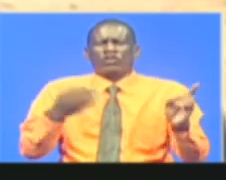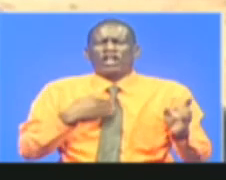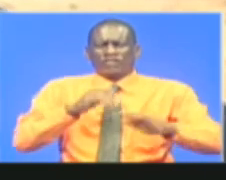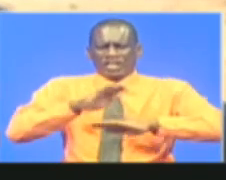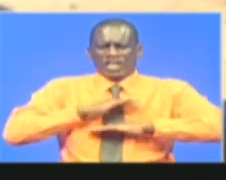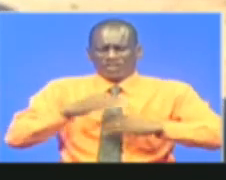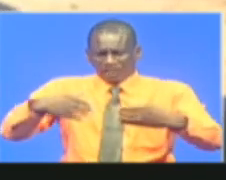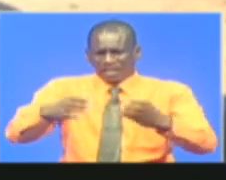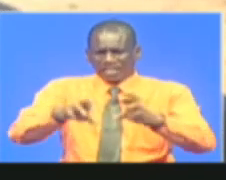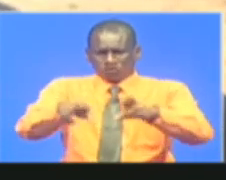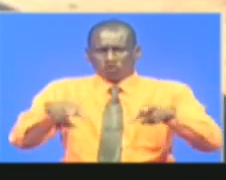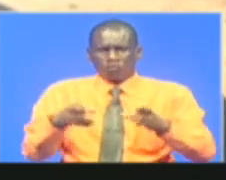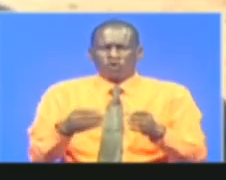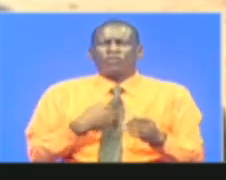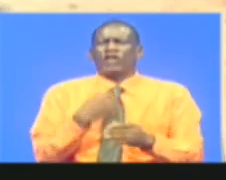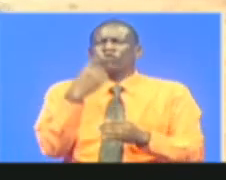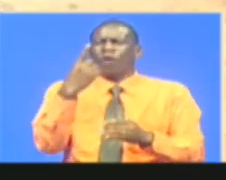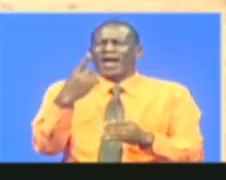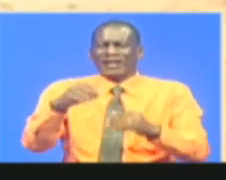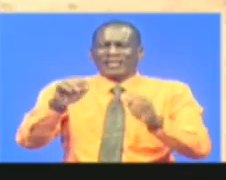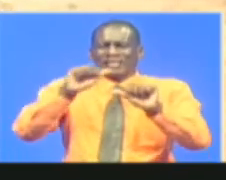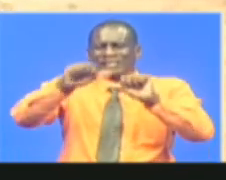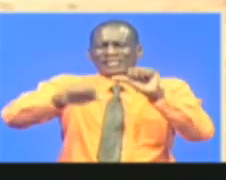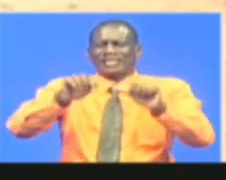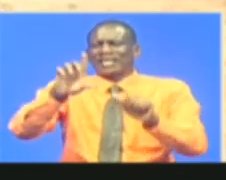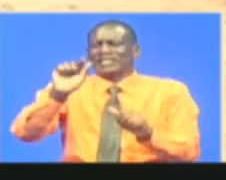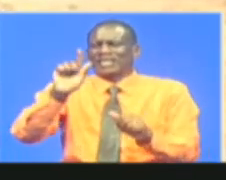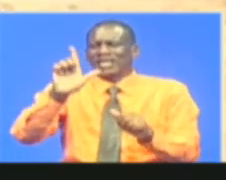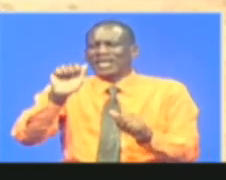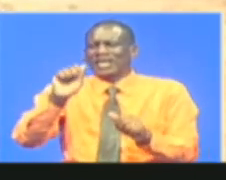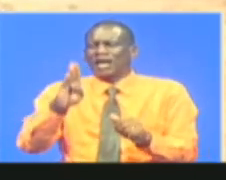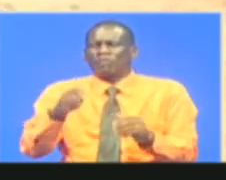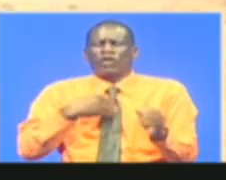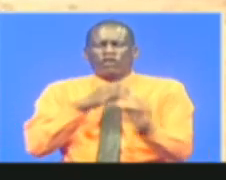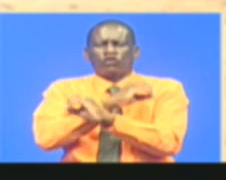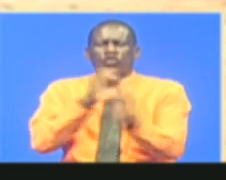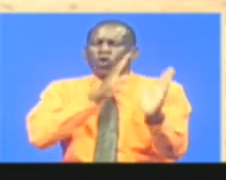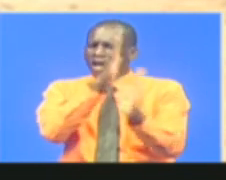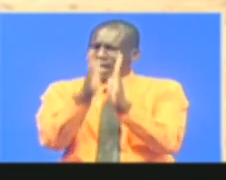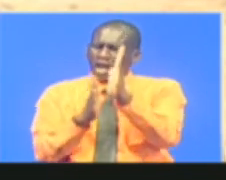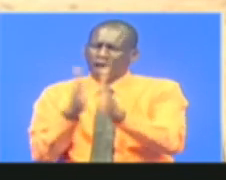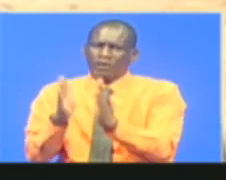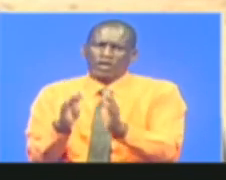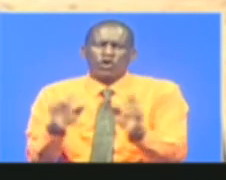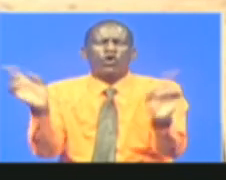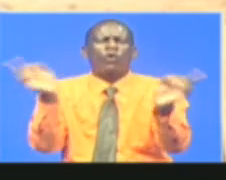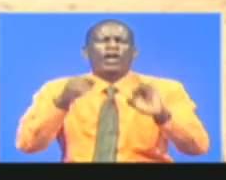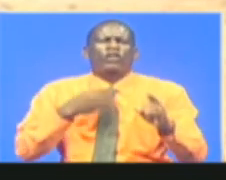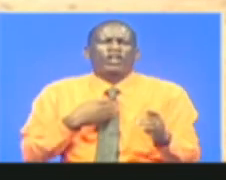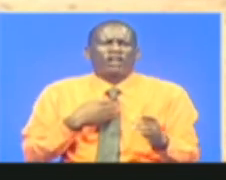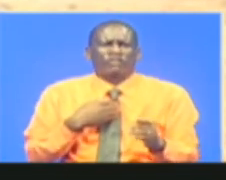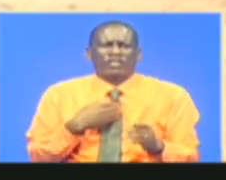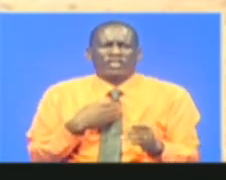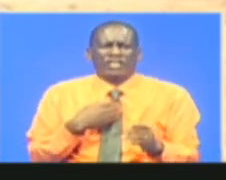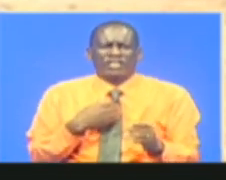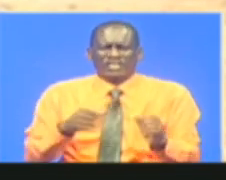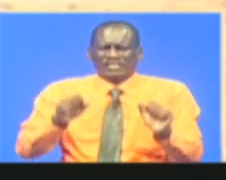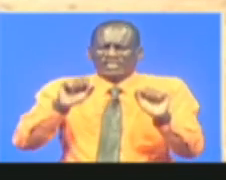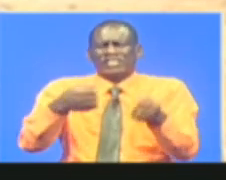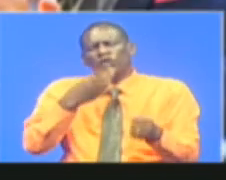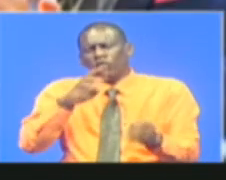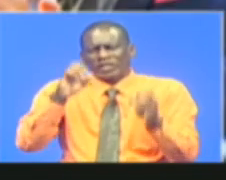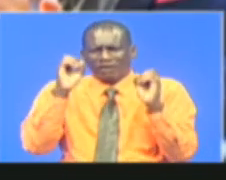have one science laboratory. We don't have a library. We do not have secure or safe, reliable